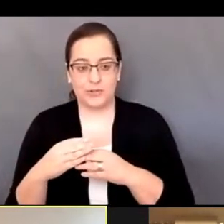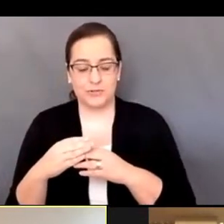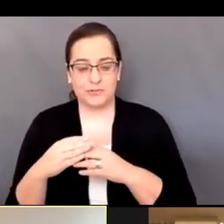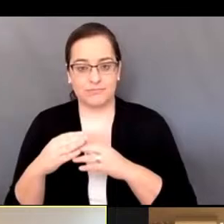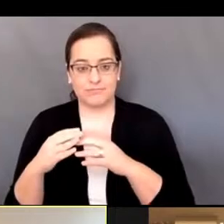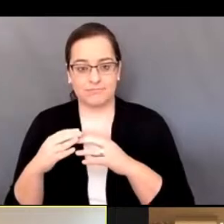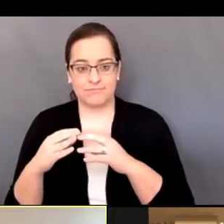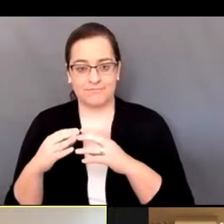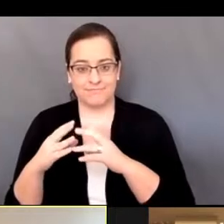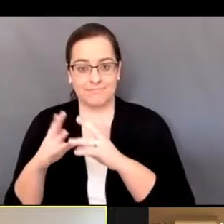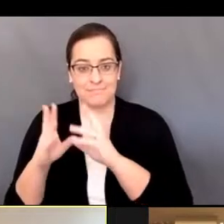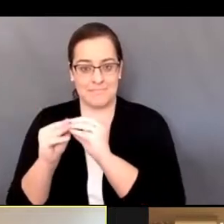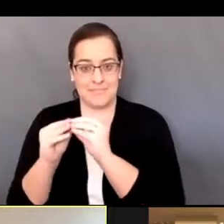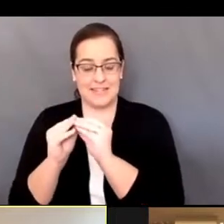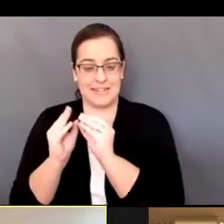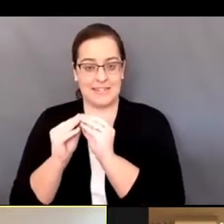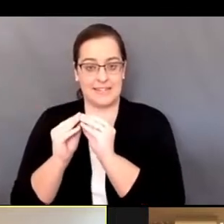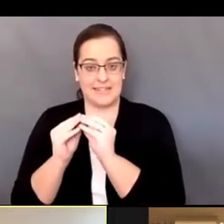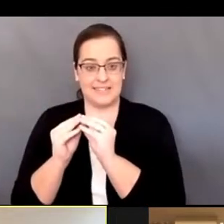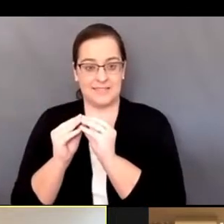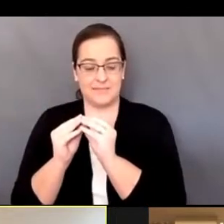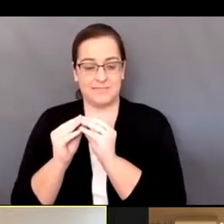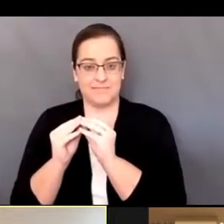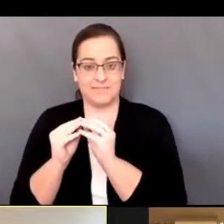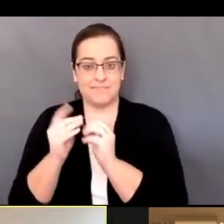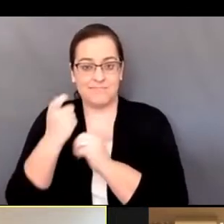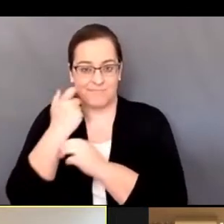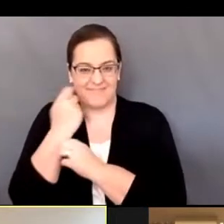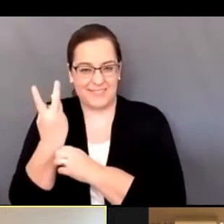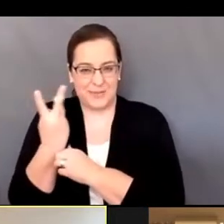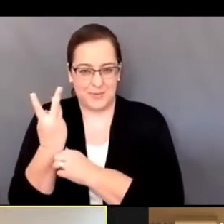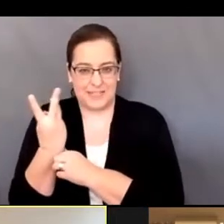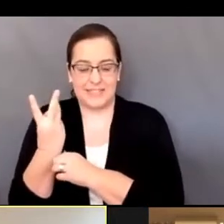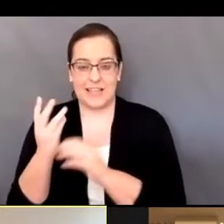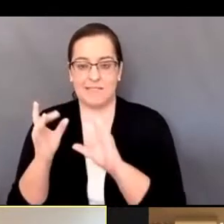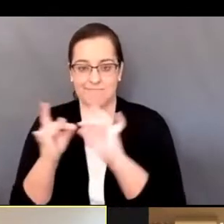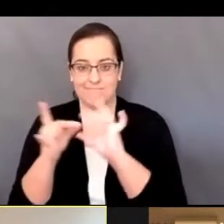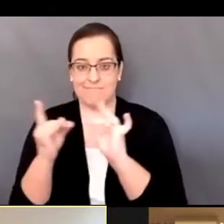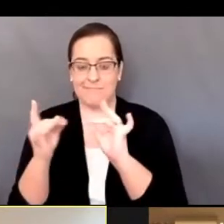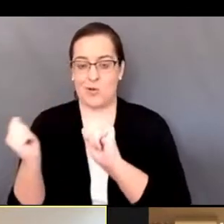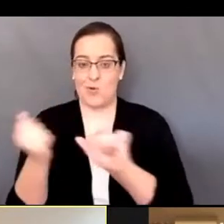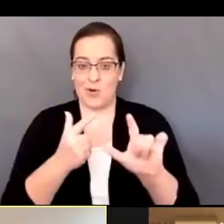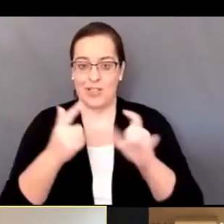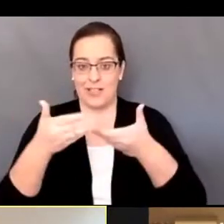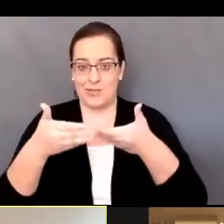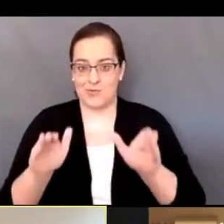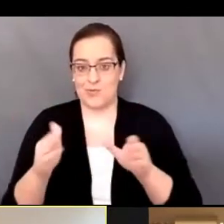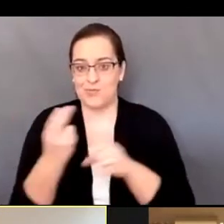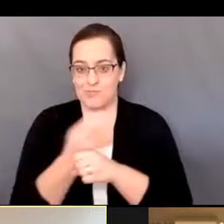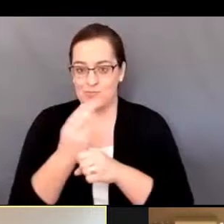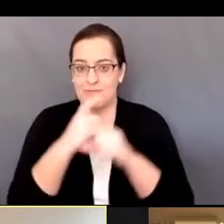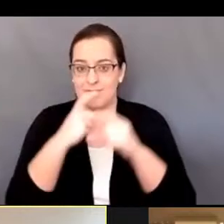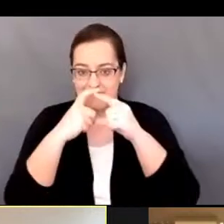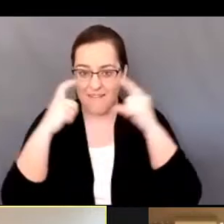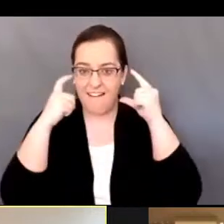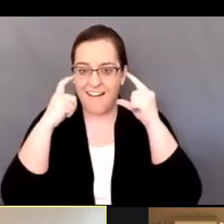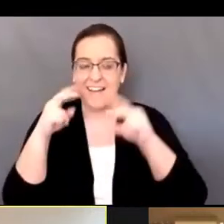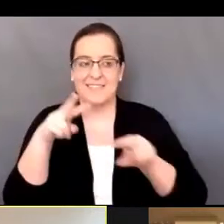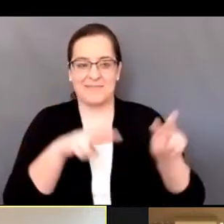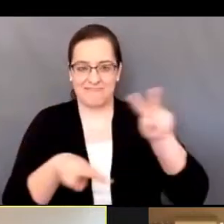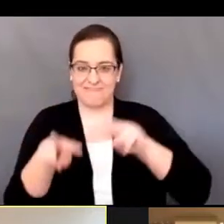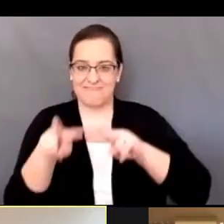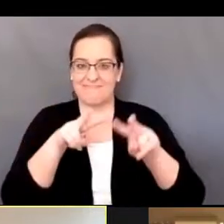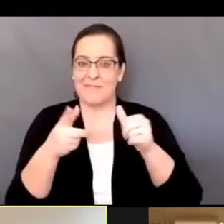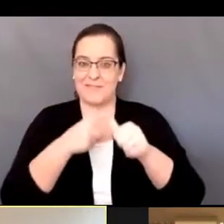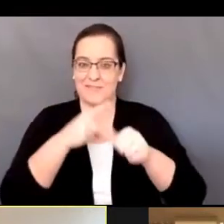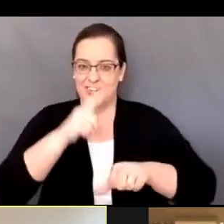pre-conference meeting remarked about the fact that all of us in the room were wearing a mask, and he thought that may have been the first time